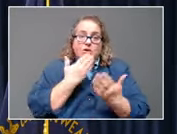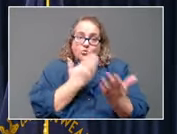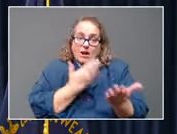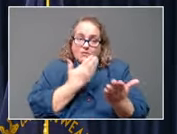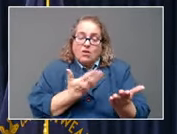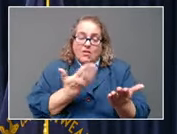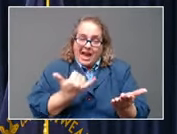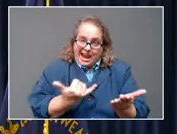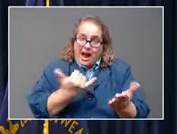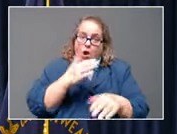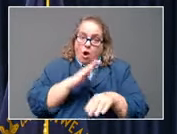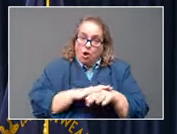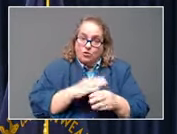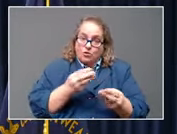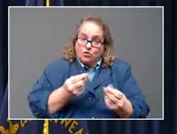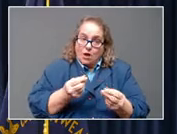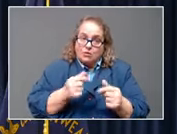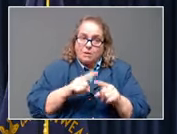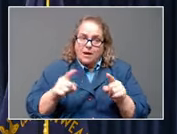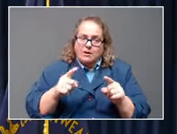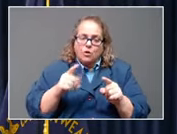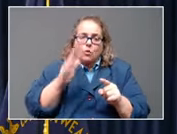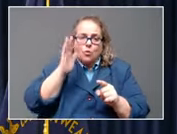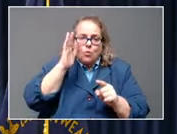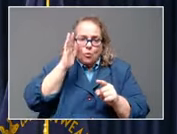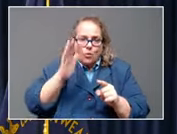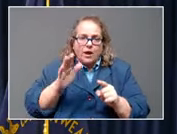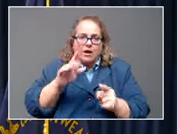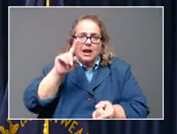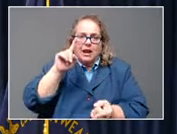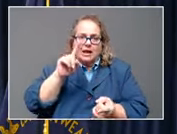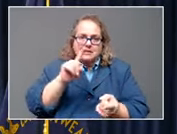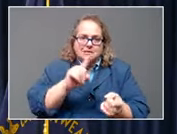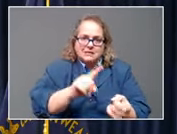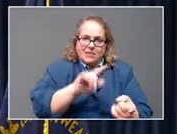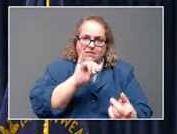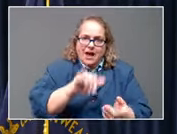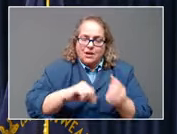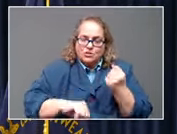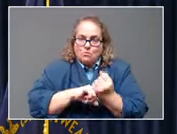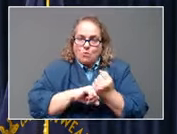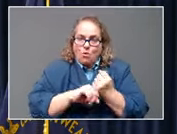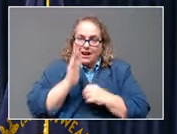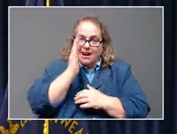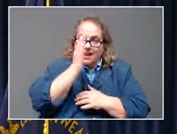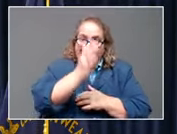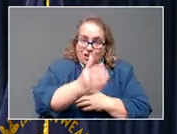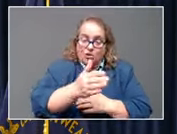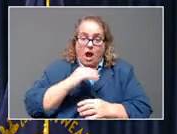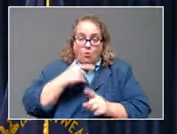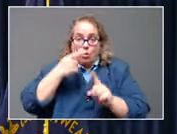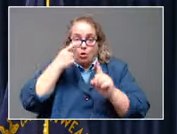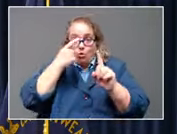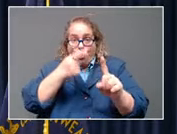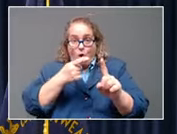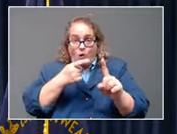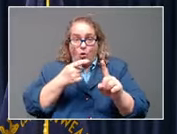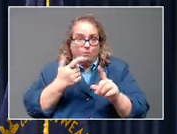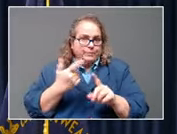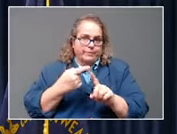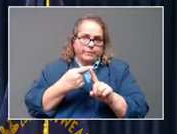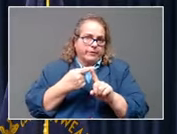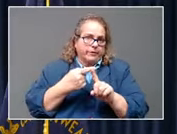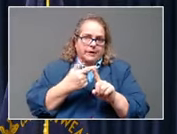now, but will lessen that support over time. The goal here is especially, month 6